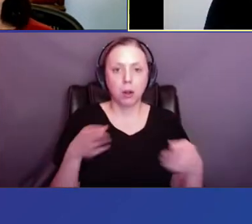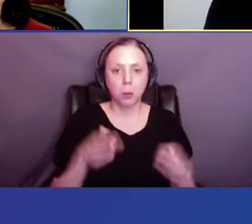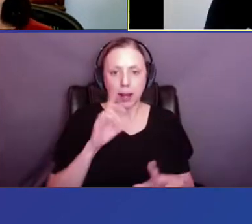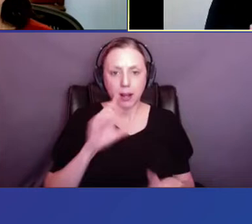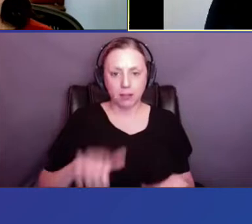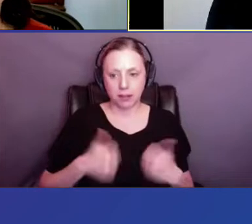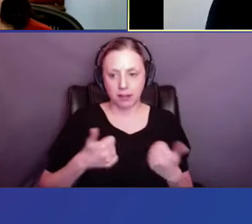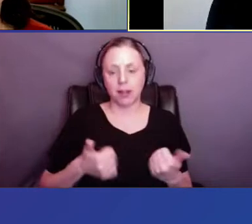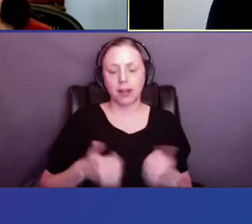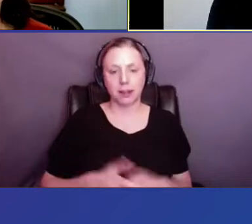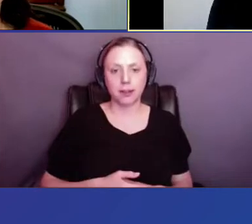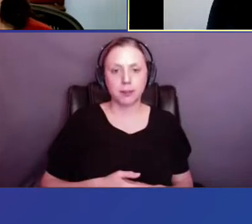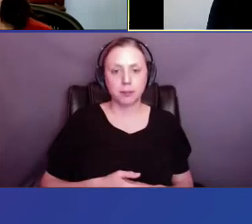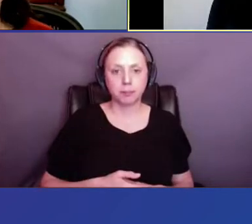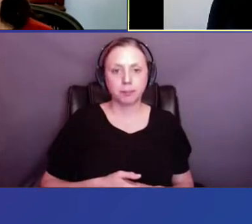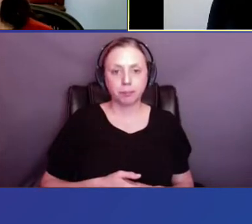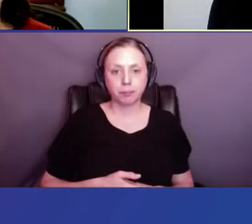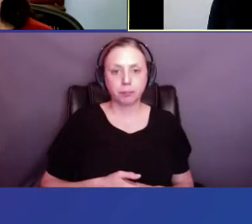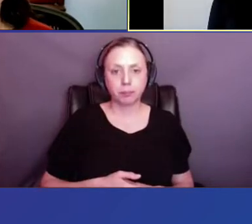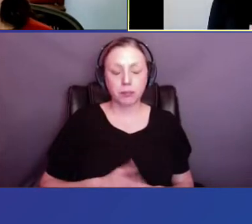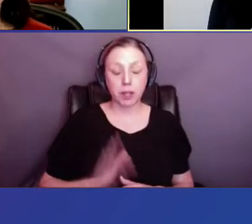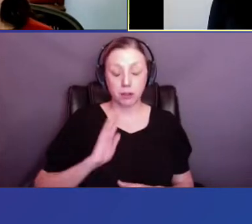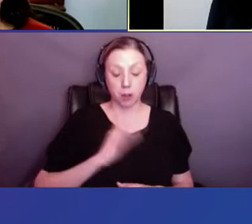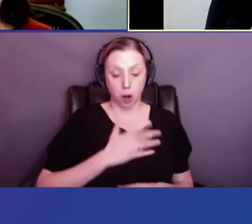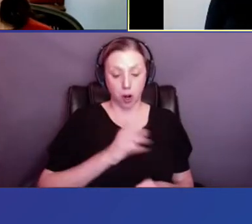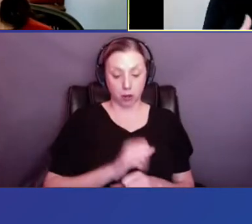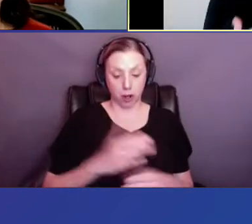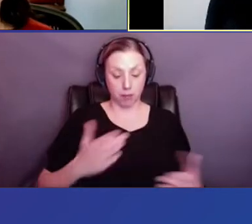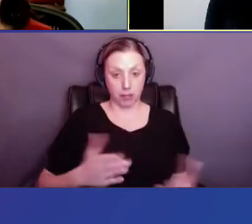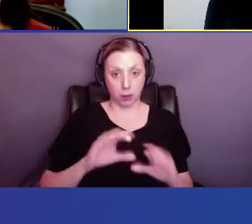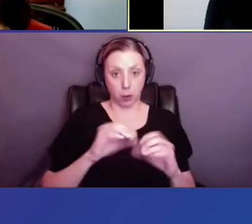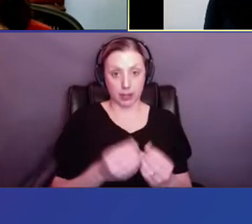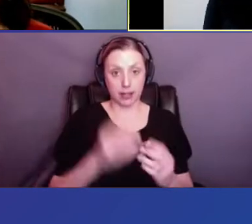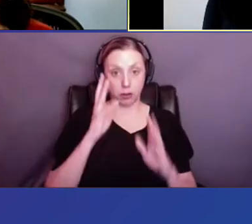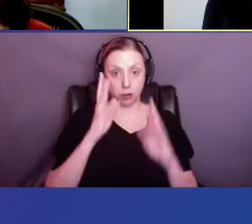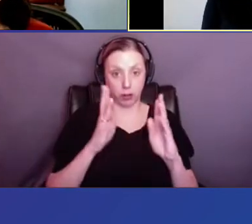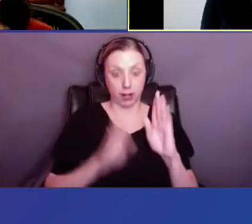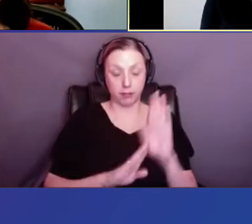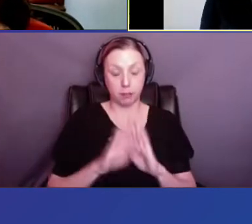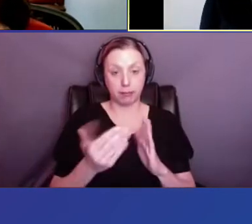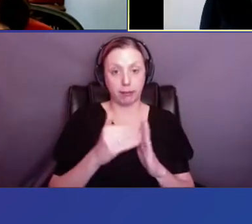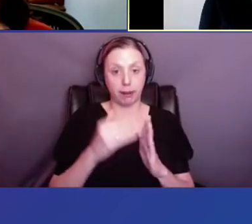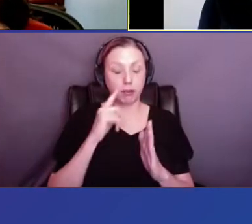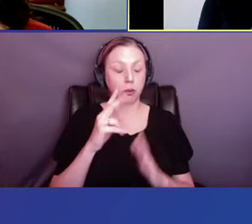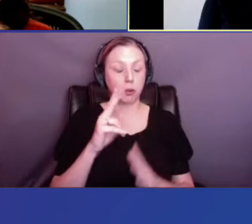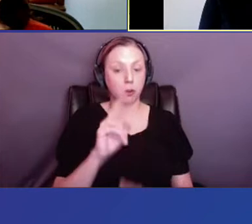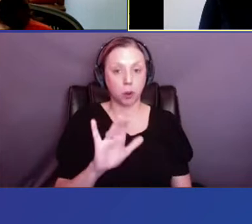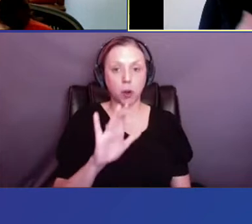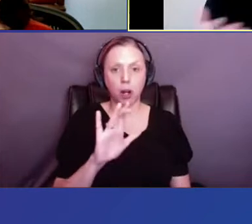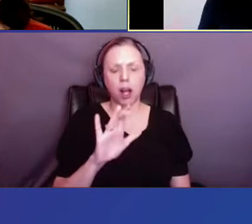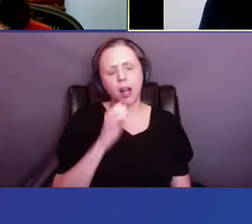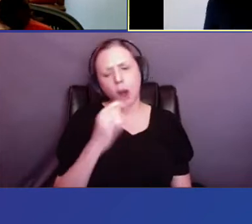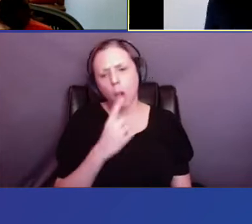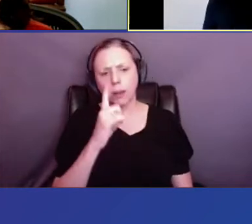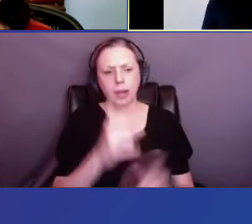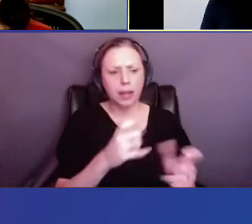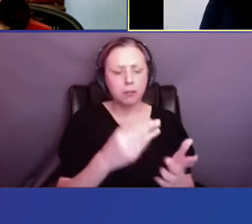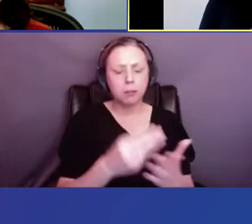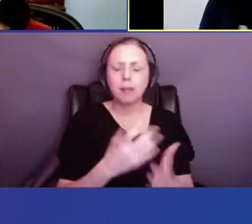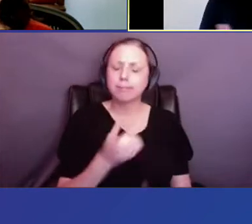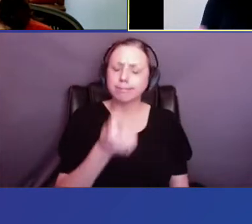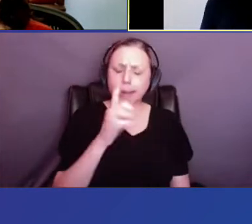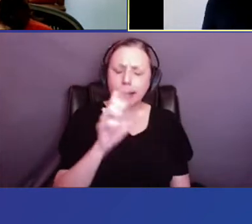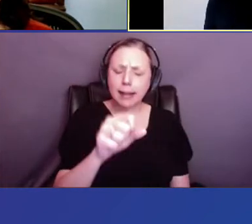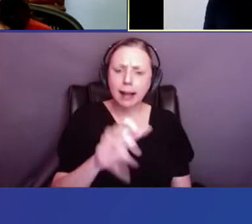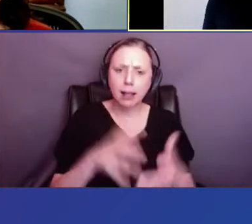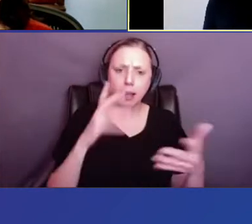living? And then I think our job at Creatives Rebuild New York, beyond giving out these funds, because again, it is a lot of money, but